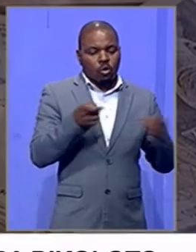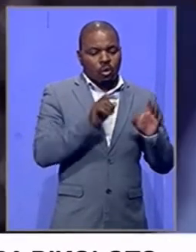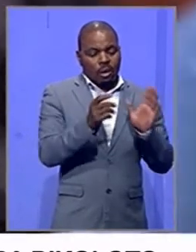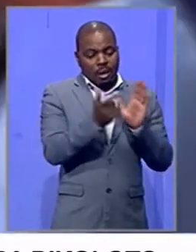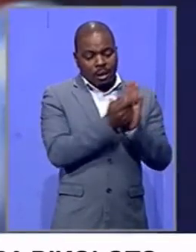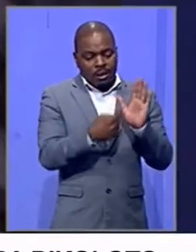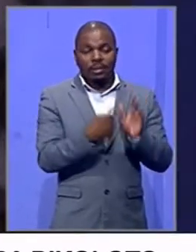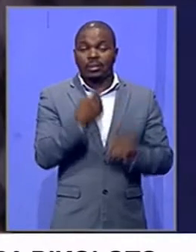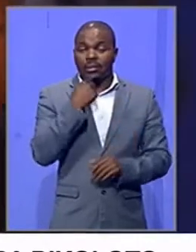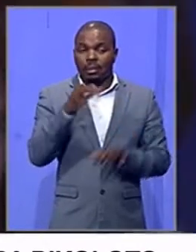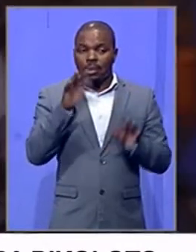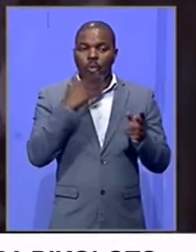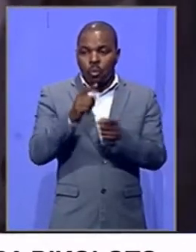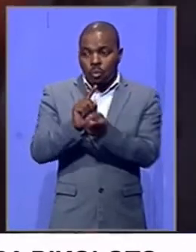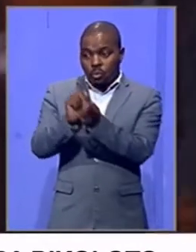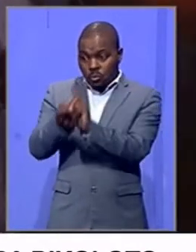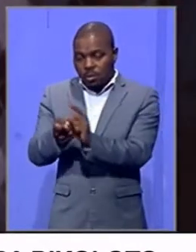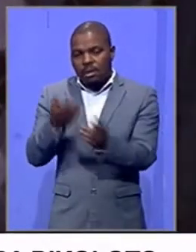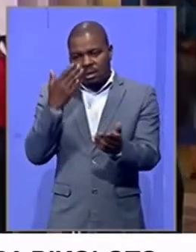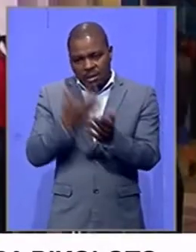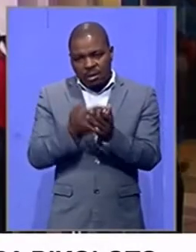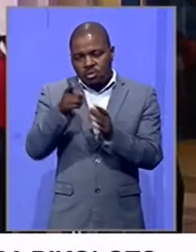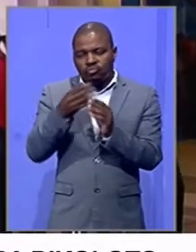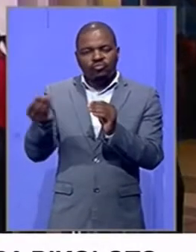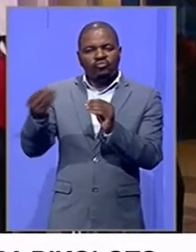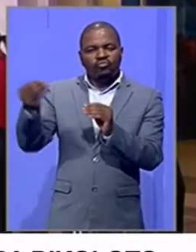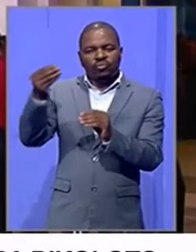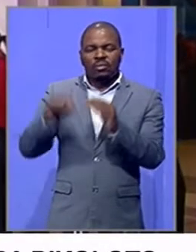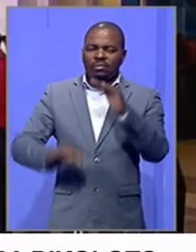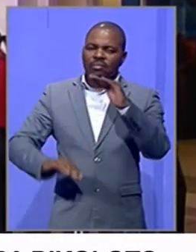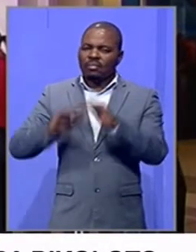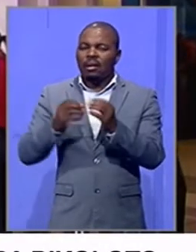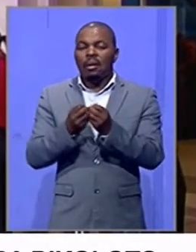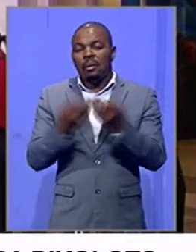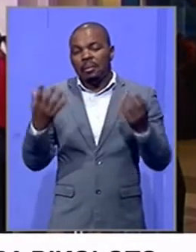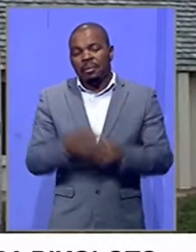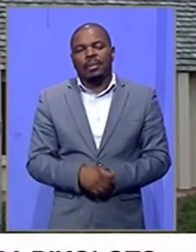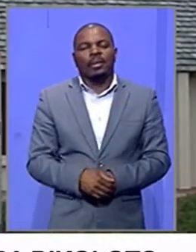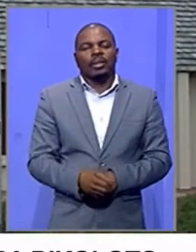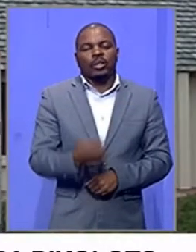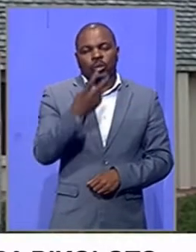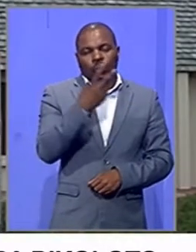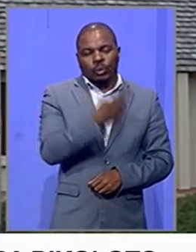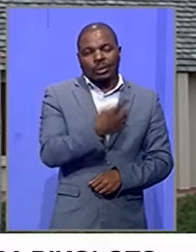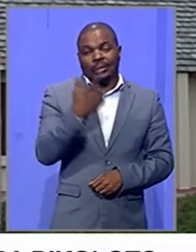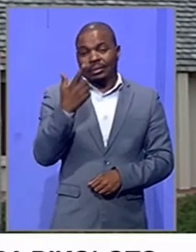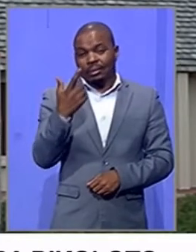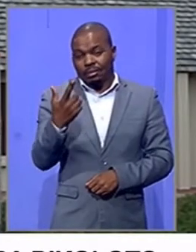bao ba kadimana ka ditjhelete ba ka o lefisa tswala e fihlellang diperesenteng tse